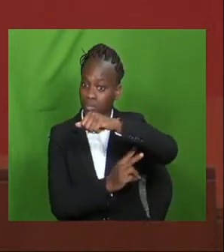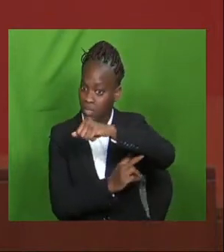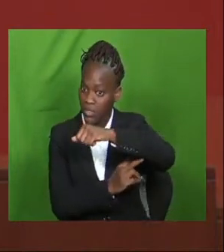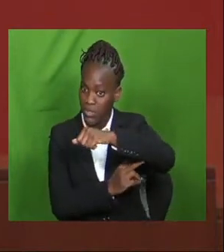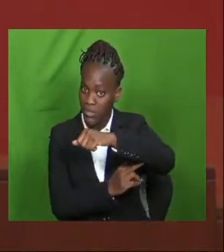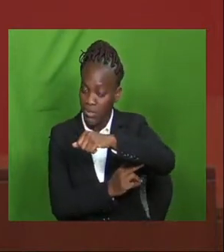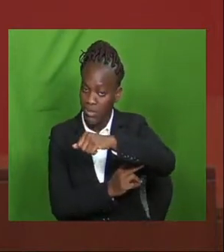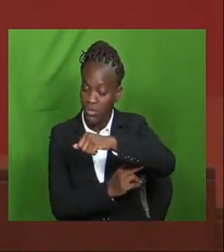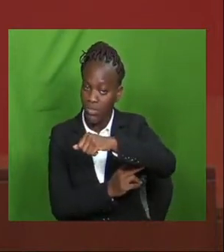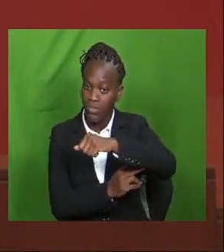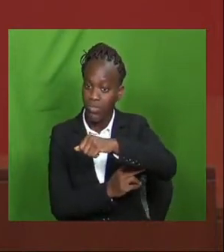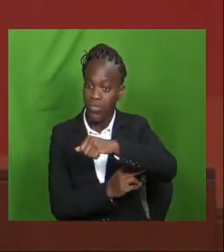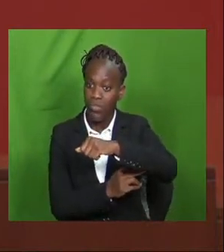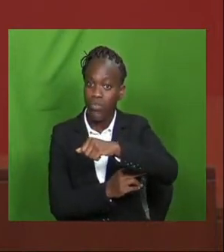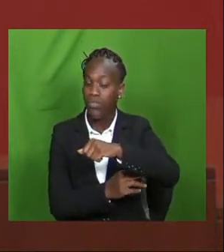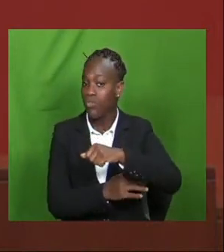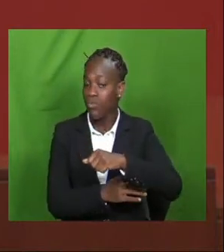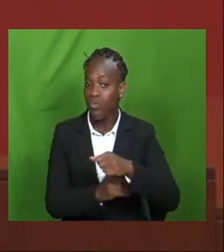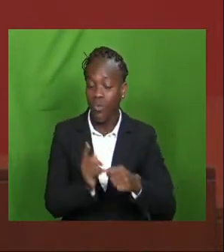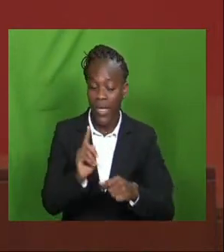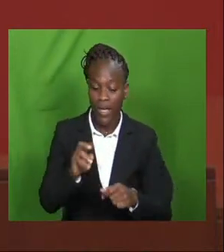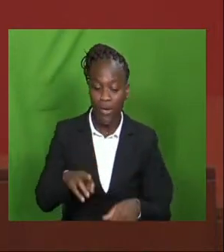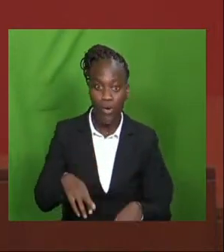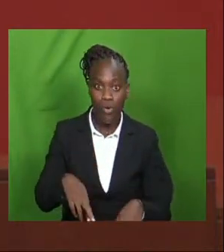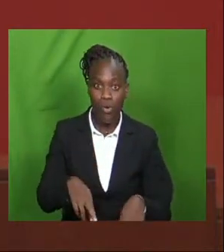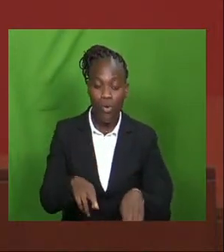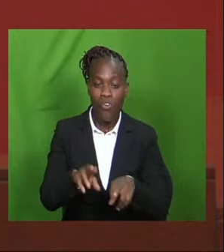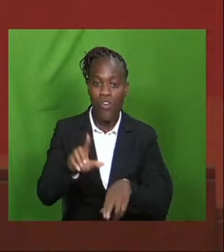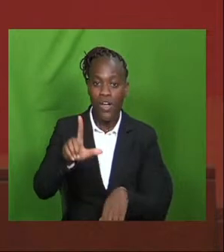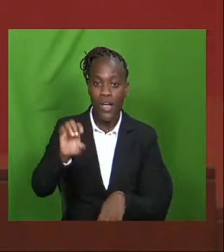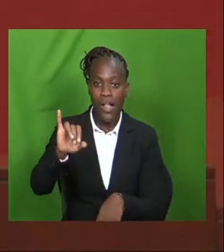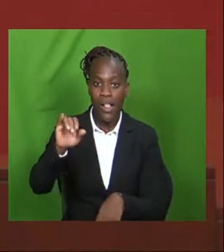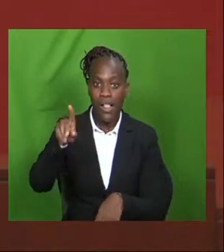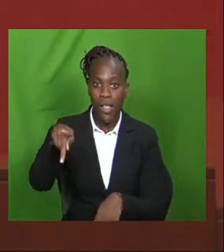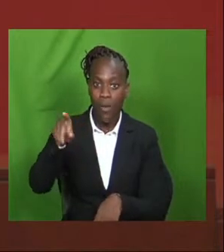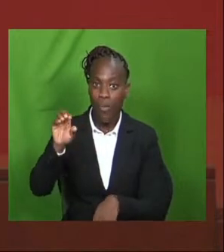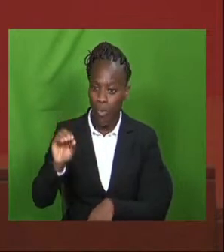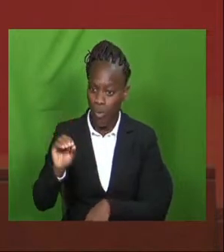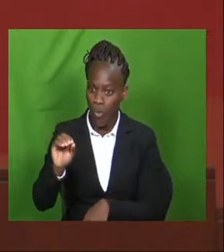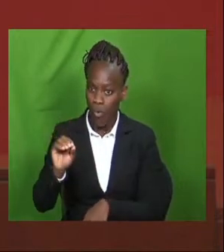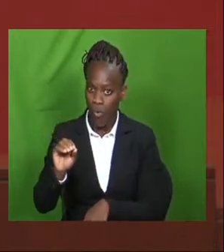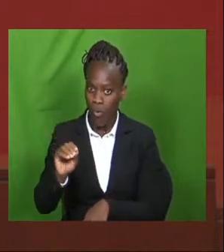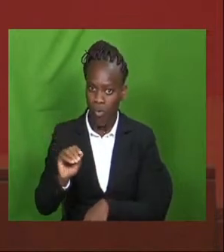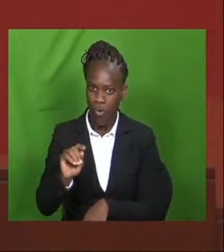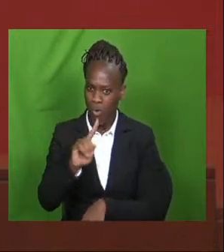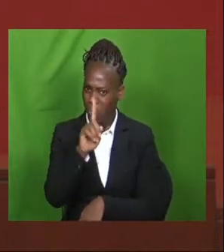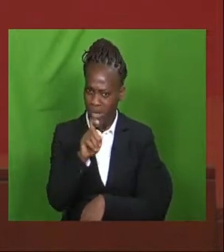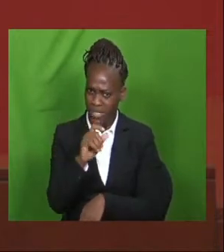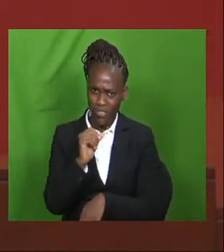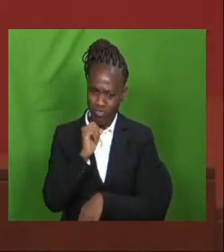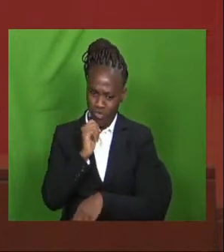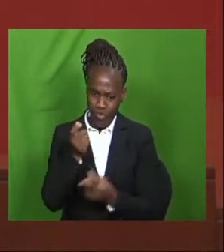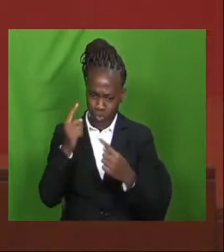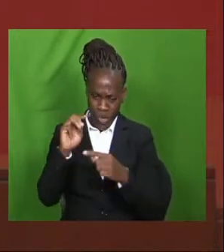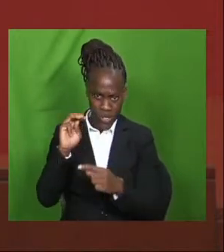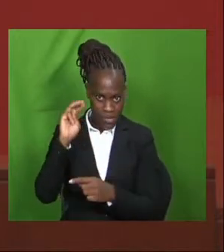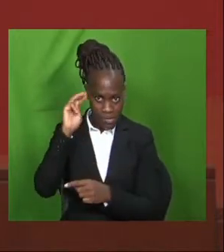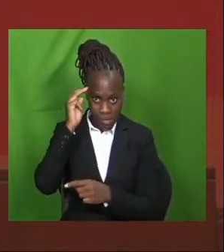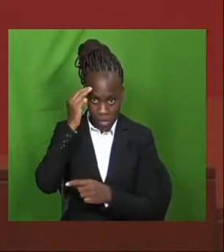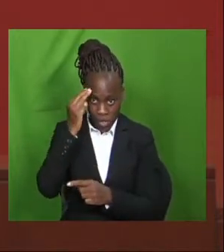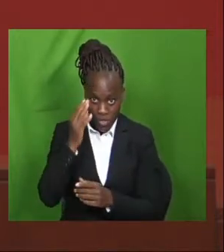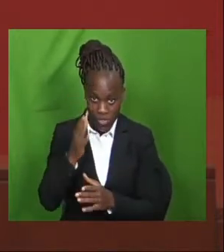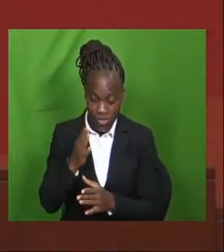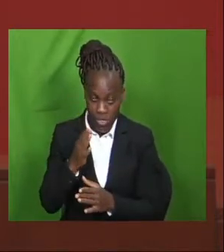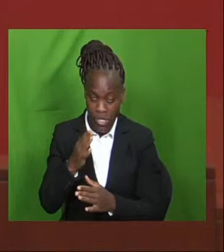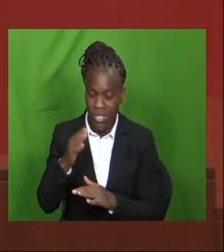River Mlago? The question is not, when will the ministry construct a